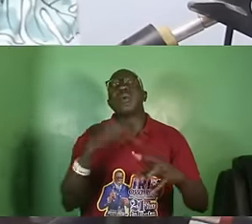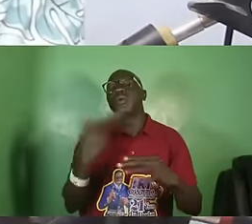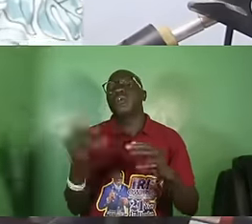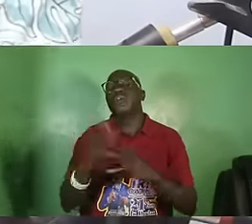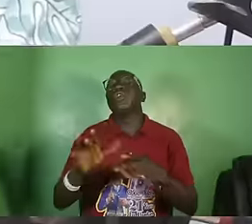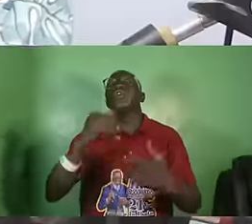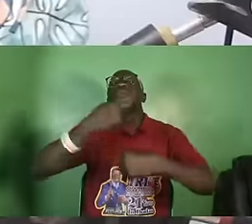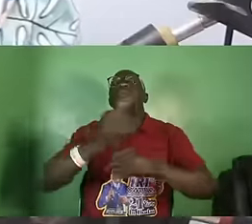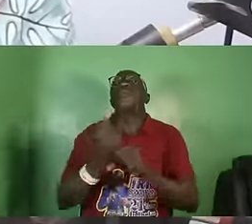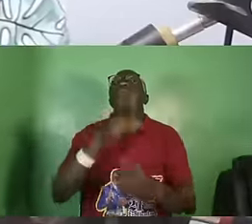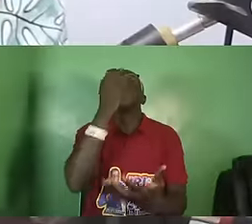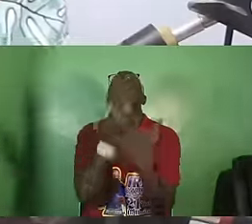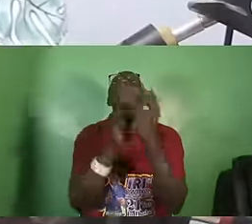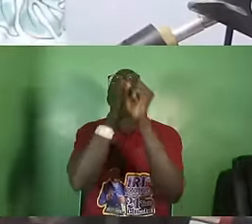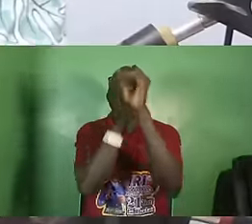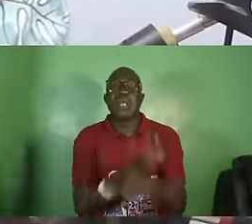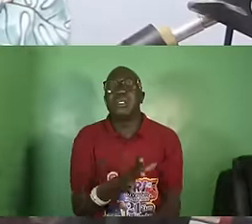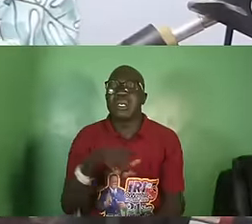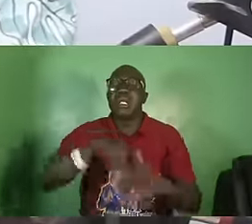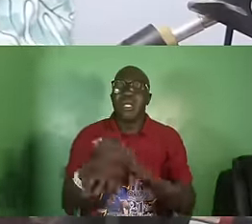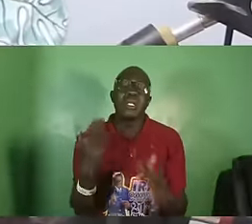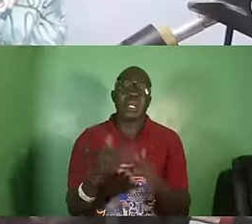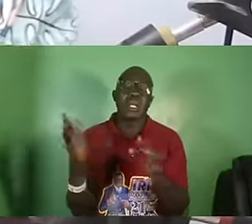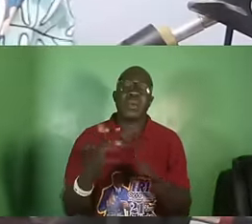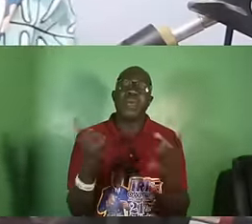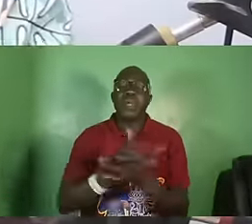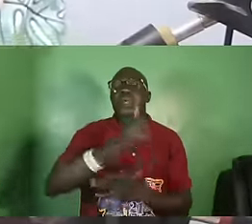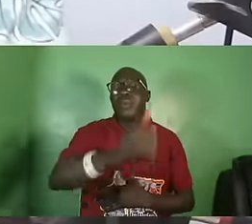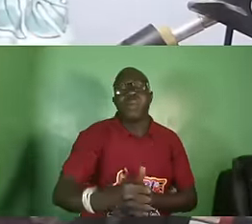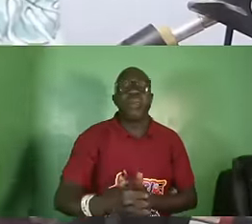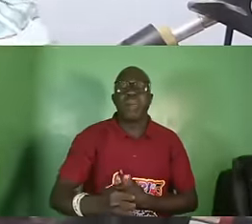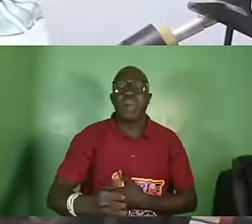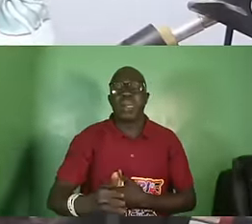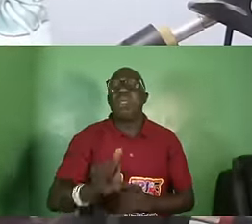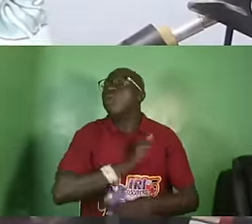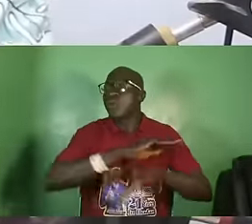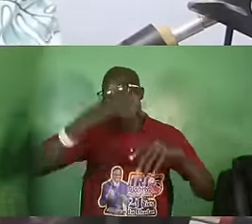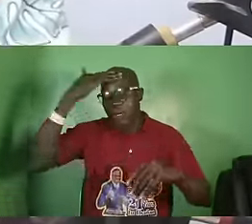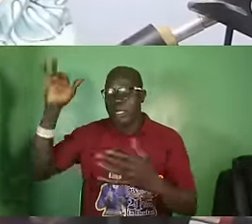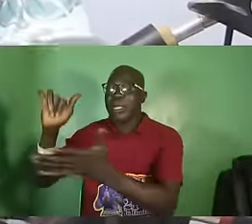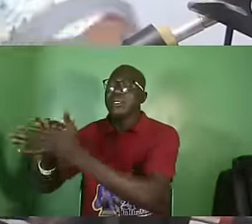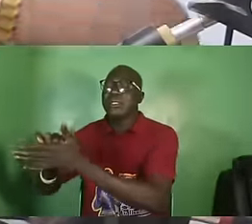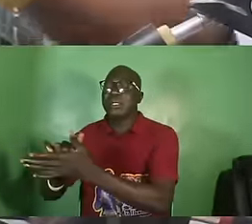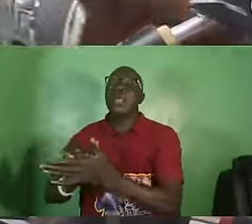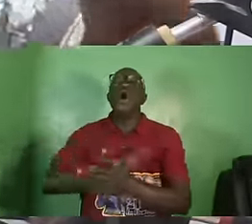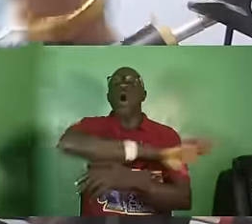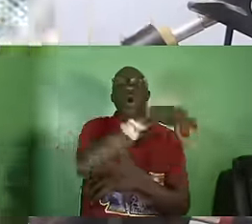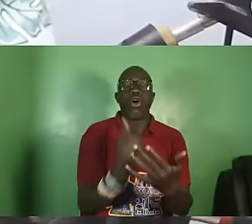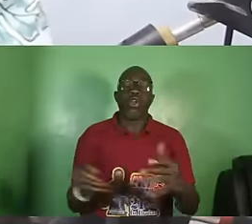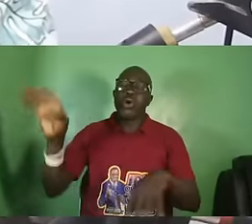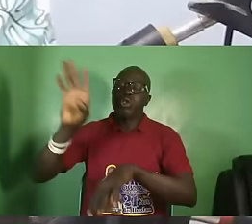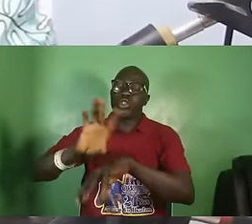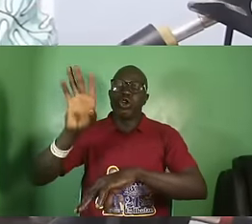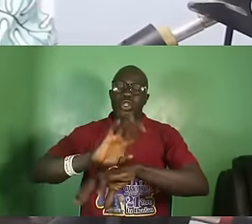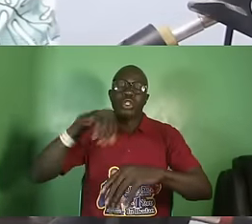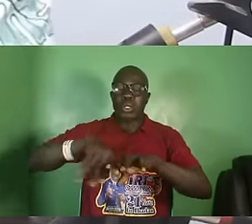Oh, my son, the neighbor. Make you bless. The name of God. Jesus. Don't forget that all